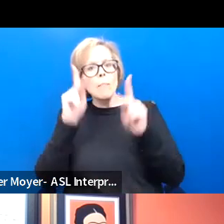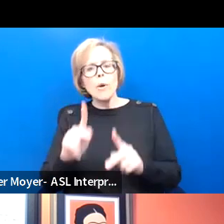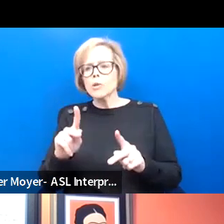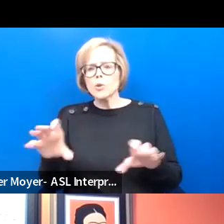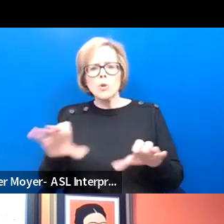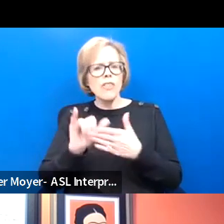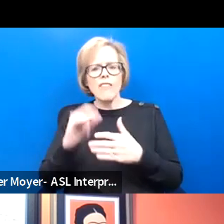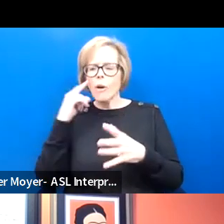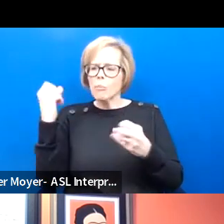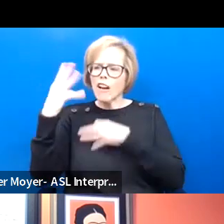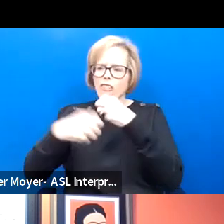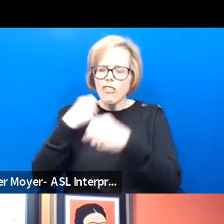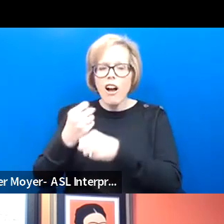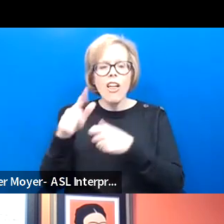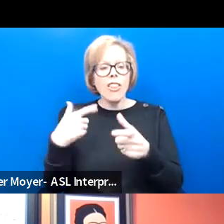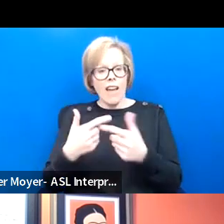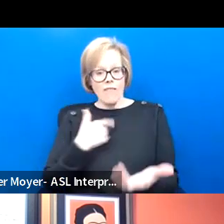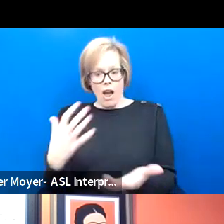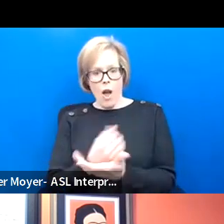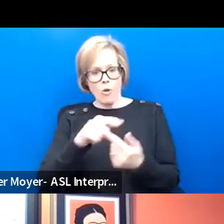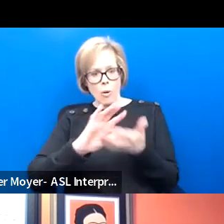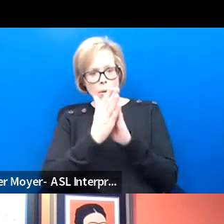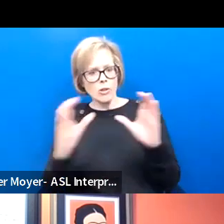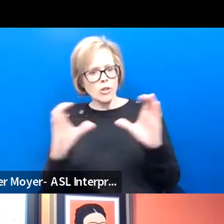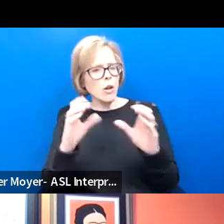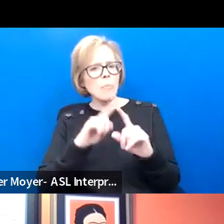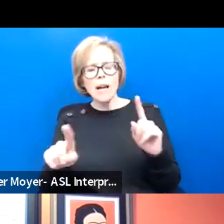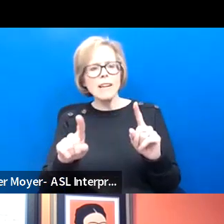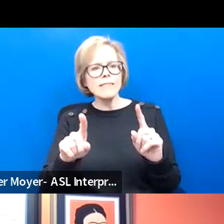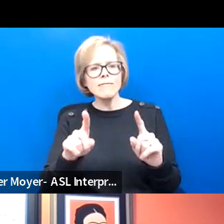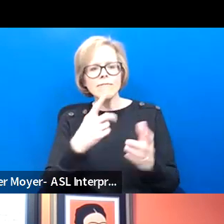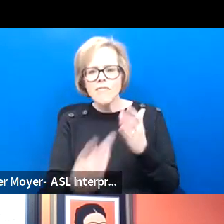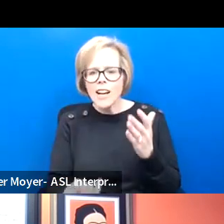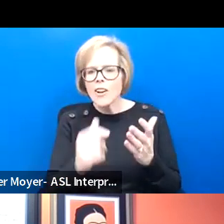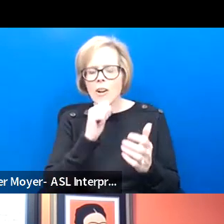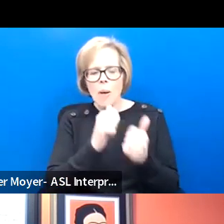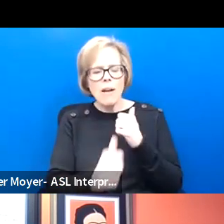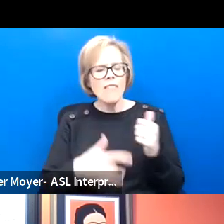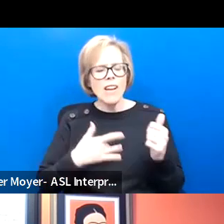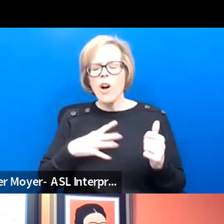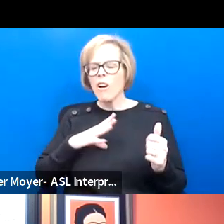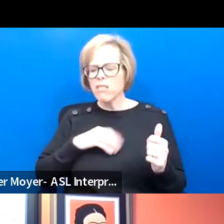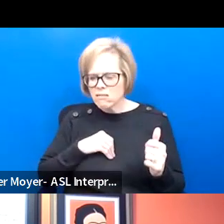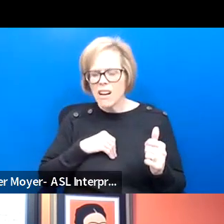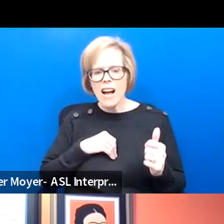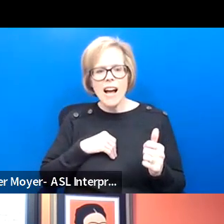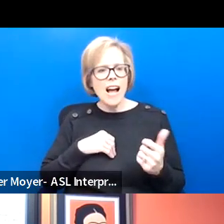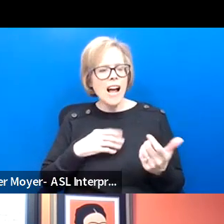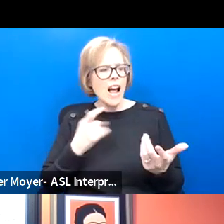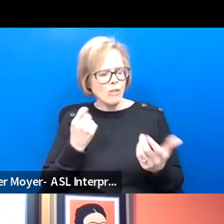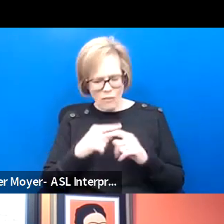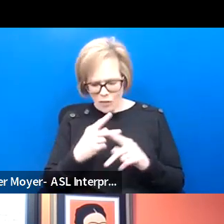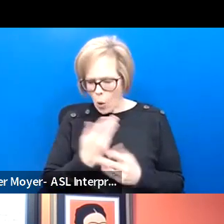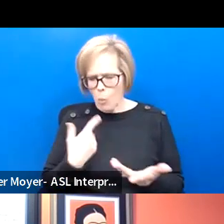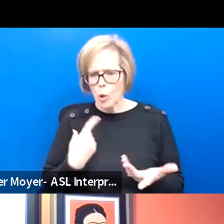this for years, and then when they have the opportunity to get certified and they can't, it's kind of painful for them and the patients to kind of figure out, well, what should I do